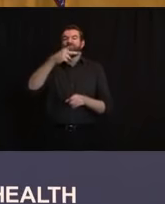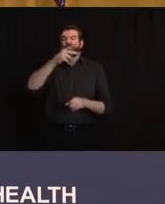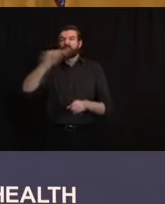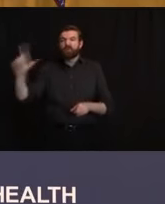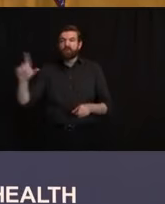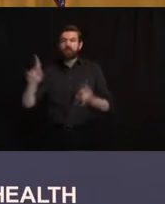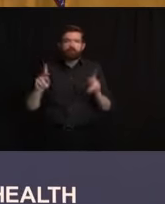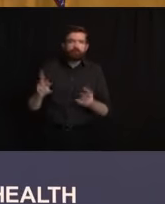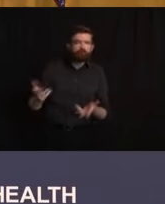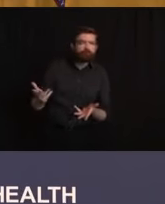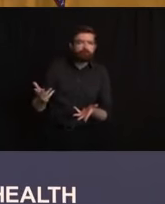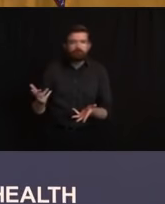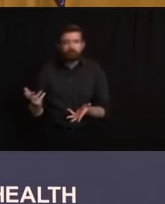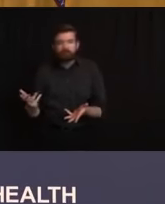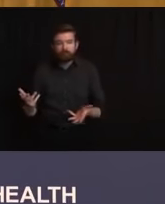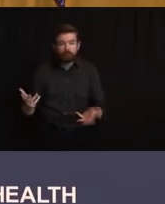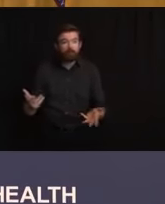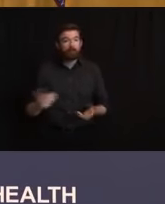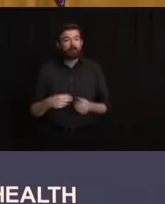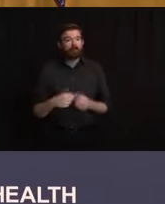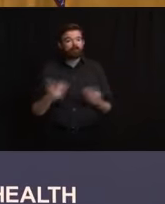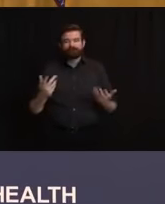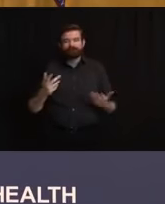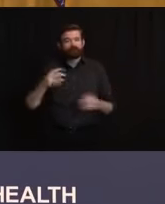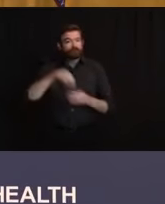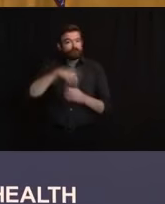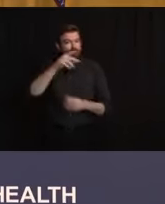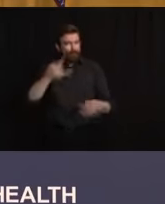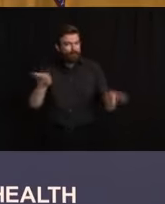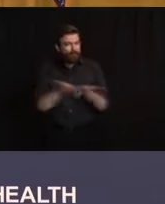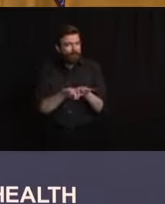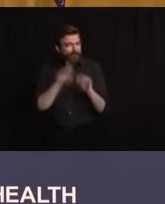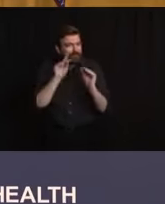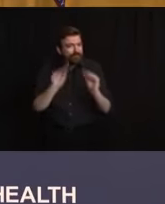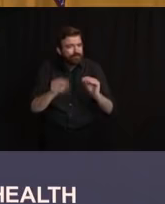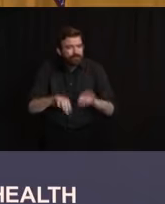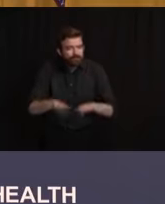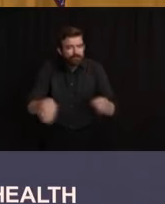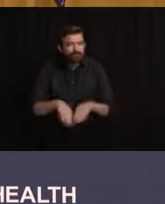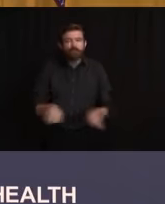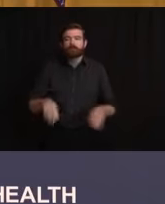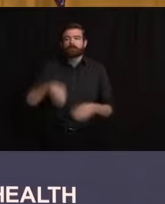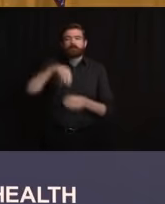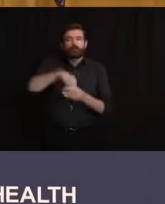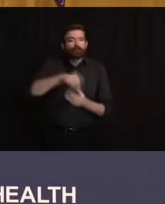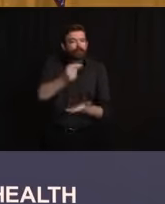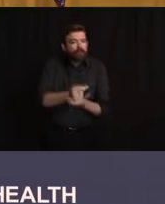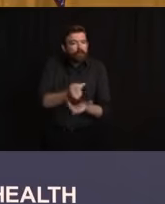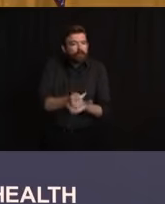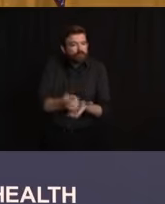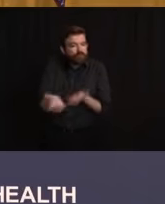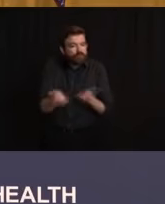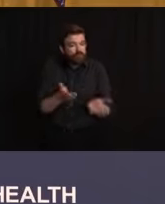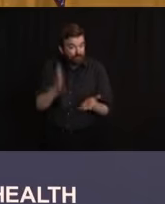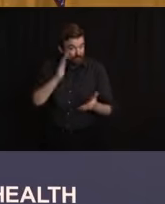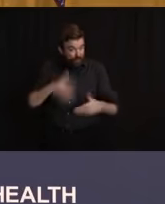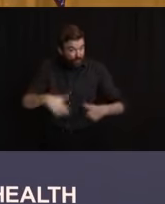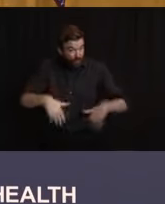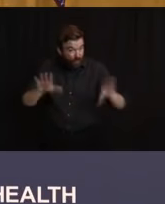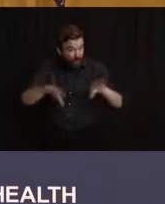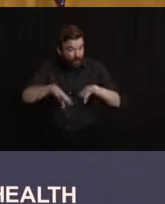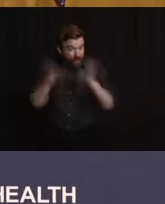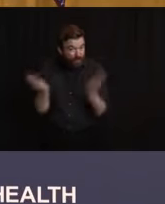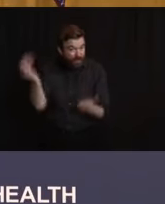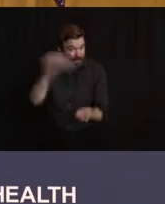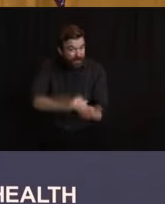therapeutic services. Do you have any idea when those might be allowed to reopen? And I know there's a gentleman outside complaining about unemployment and not being